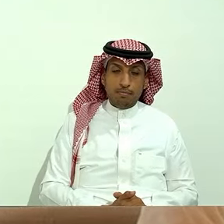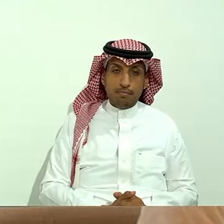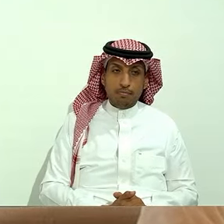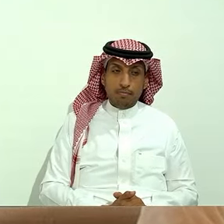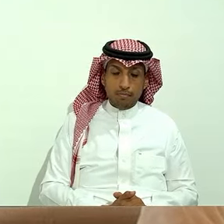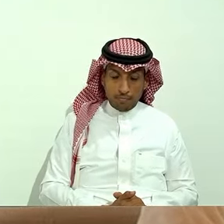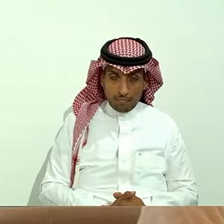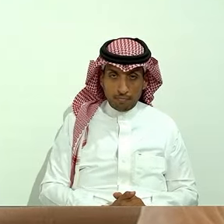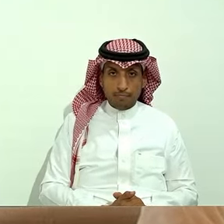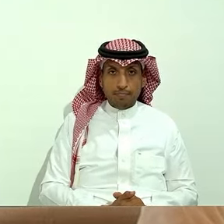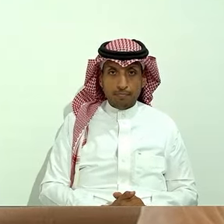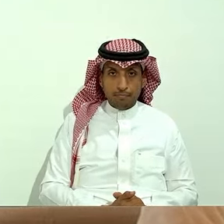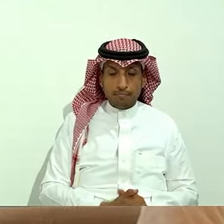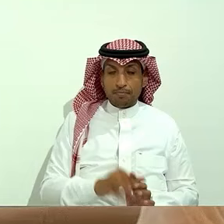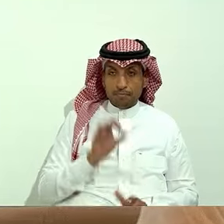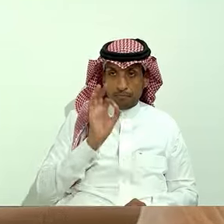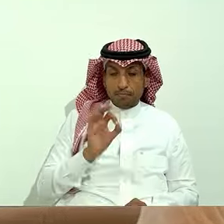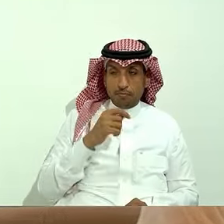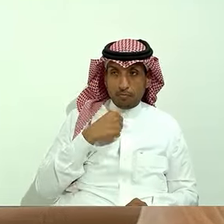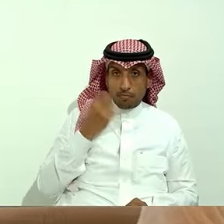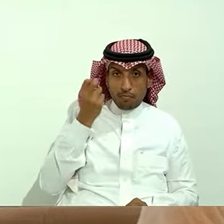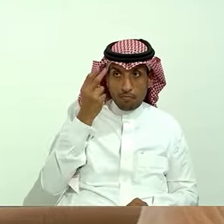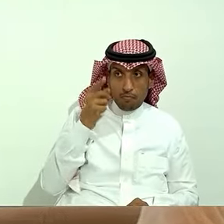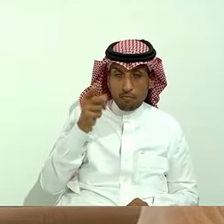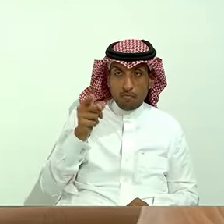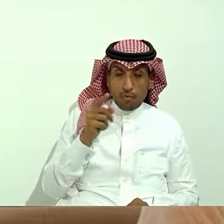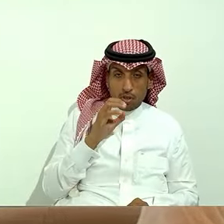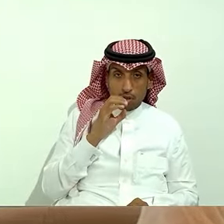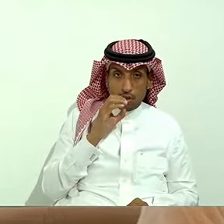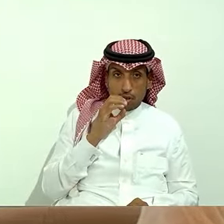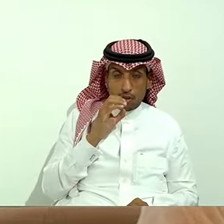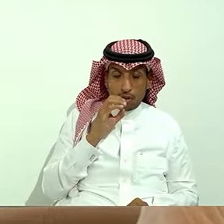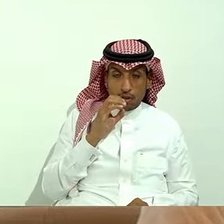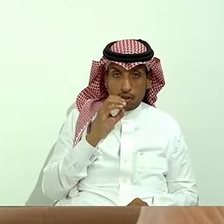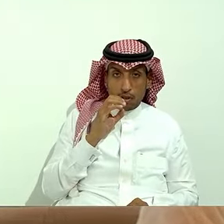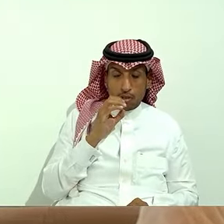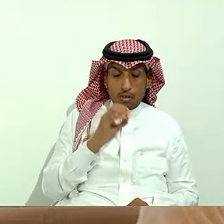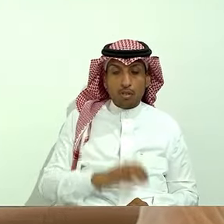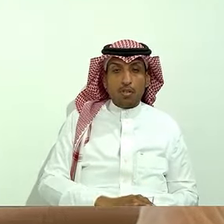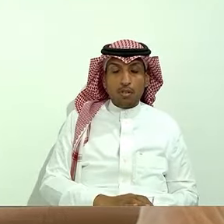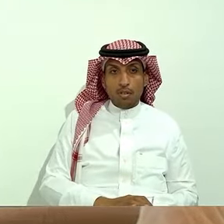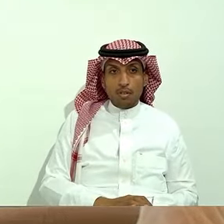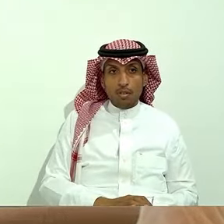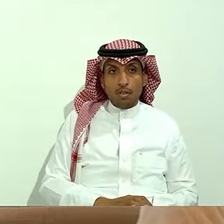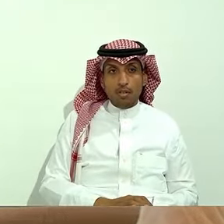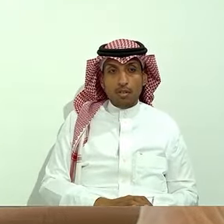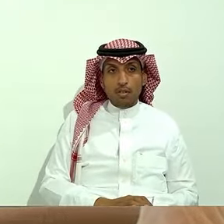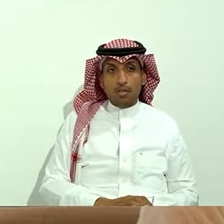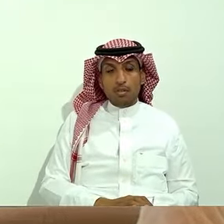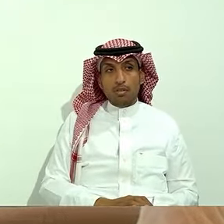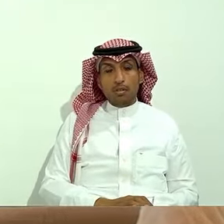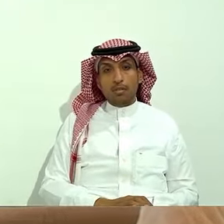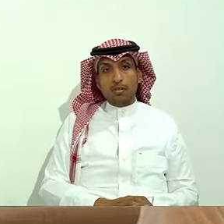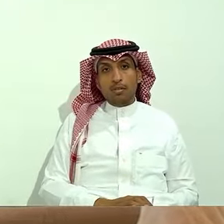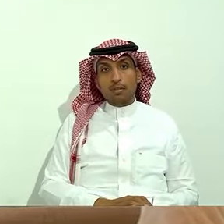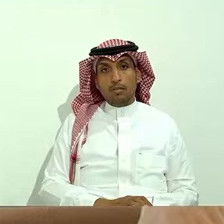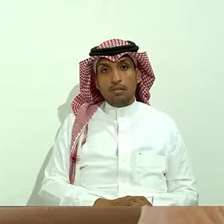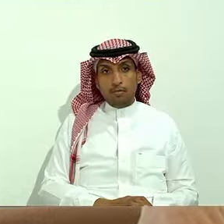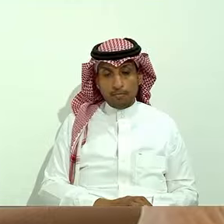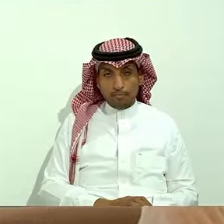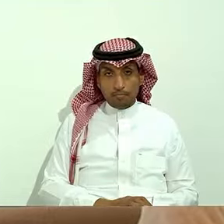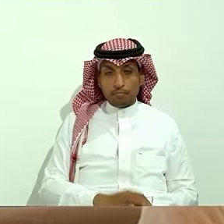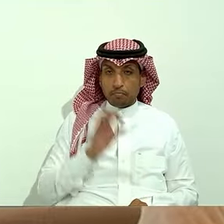So I think if you read more about the type, I did open English. Can I answer in English or in Arabic? Yeah, okay. So